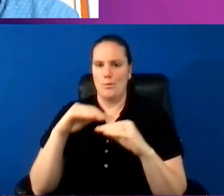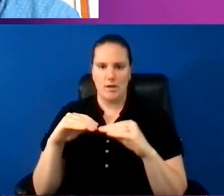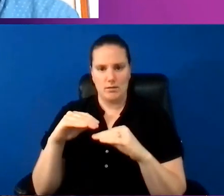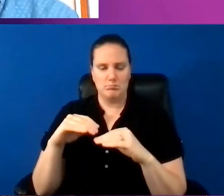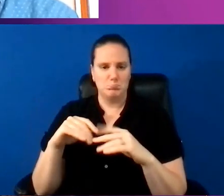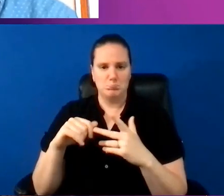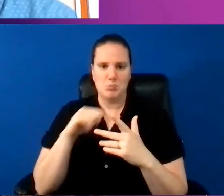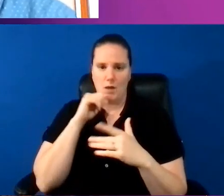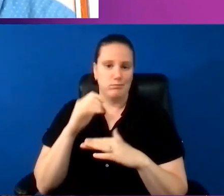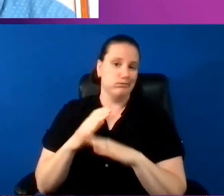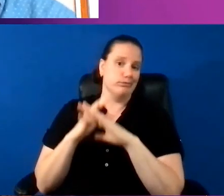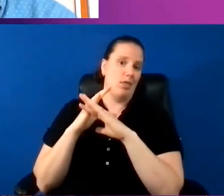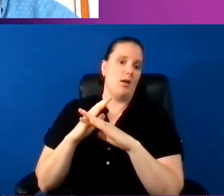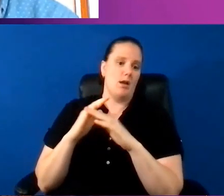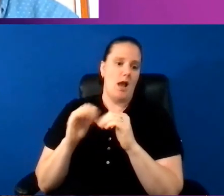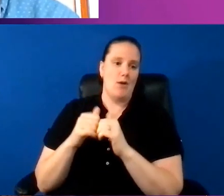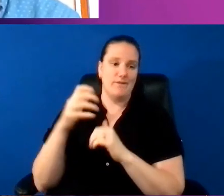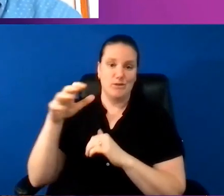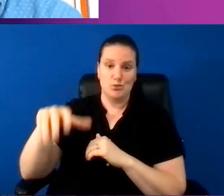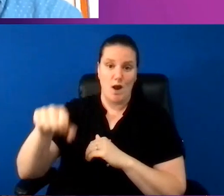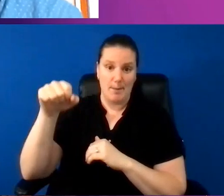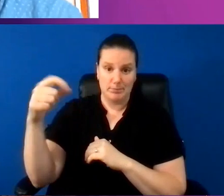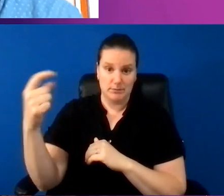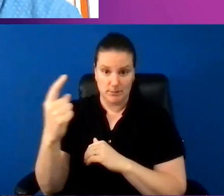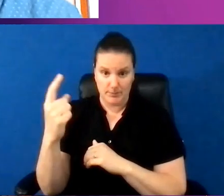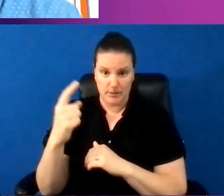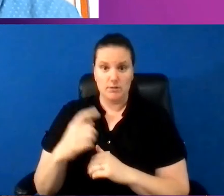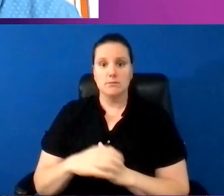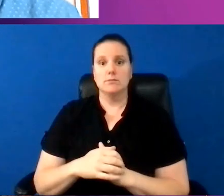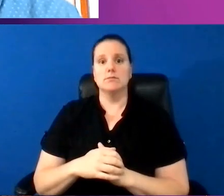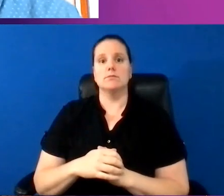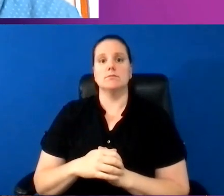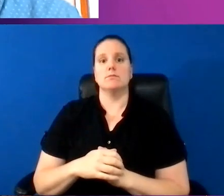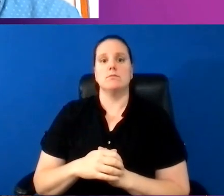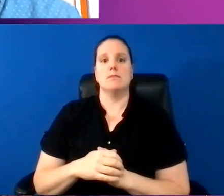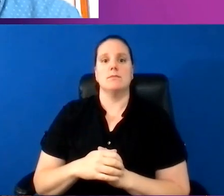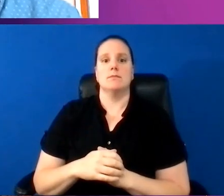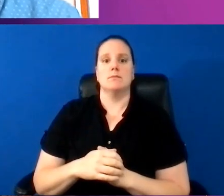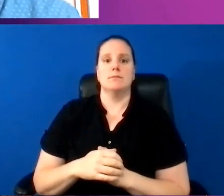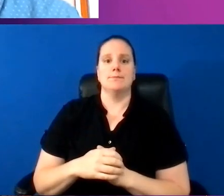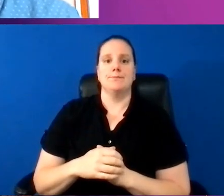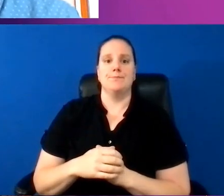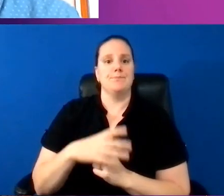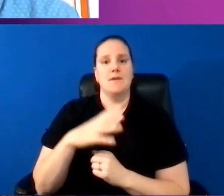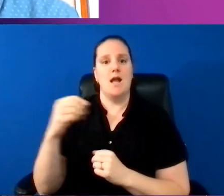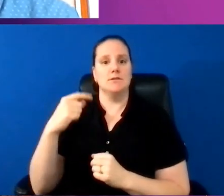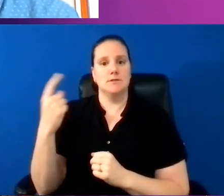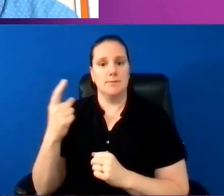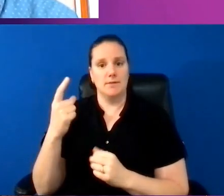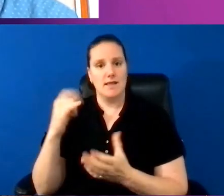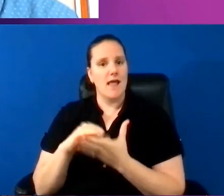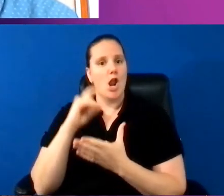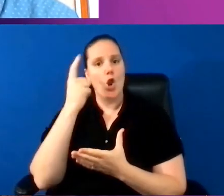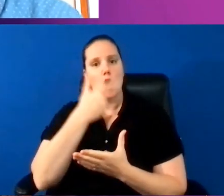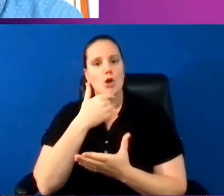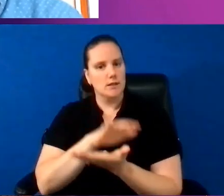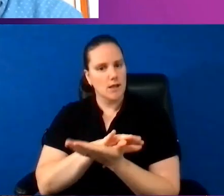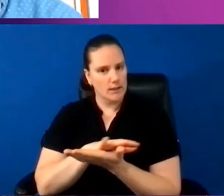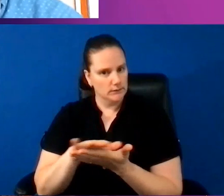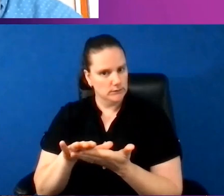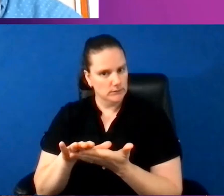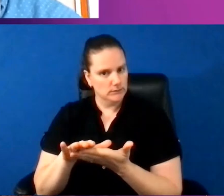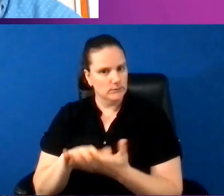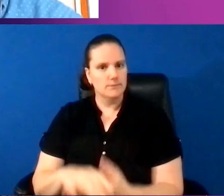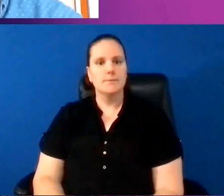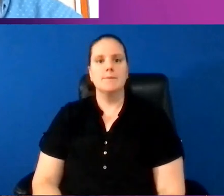not going to get in the way if they're trying to grab something. And just something that looks appealing.